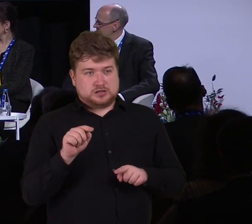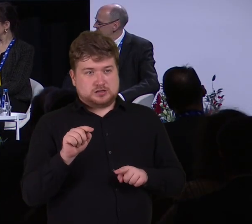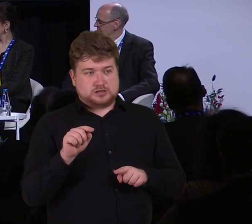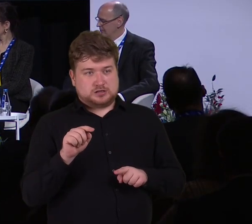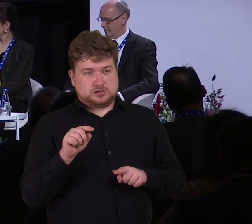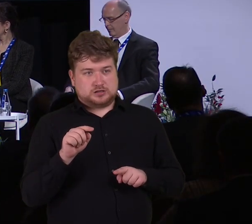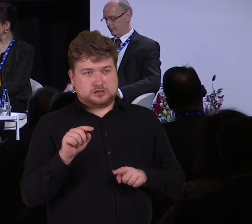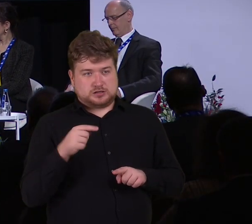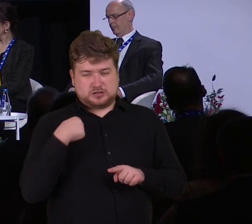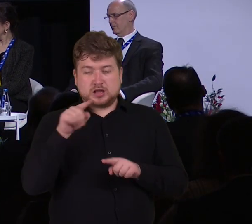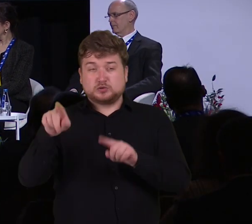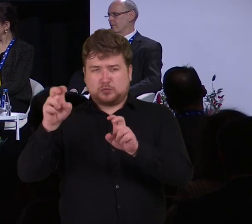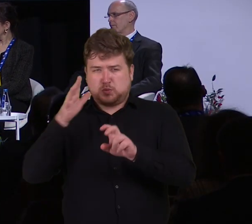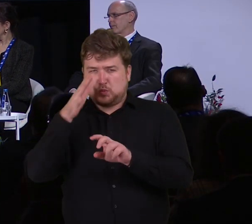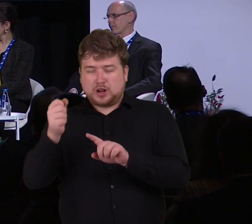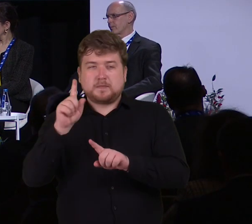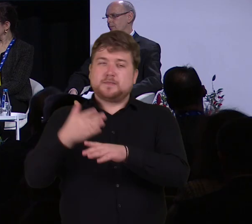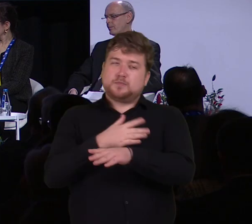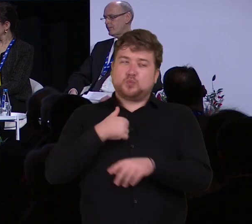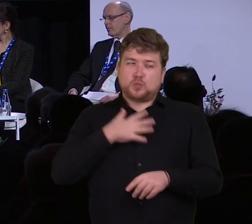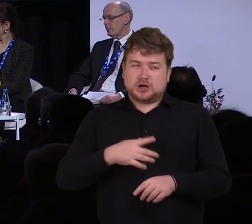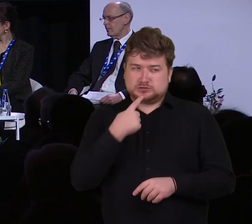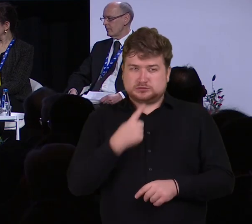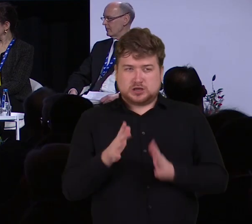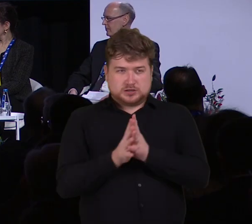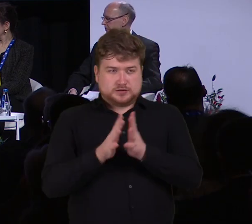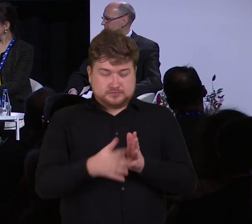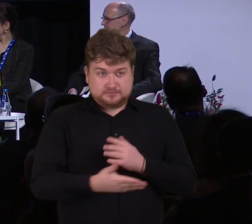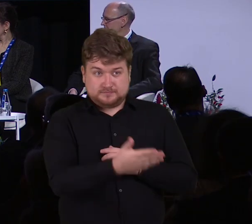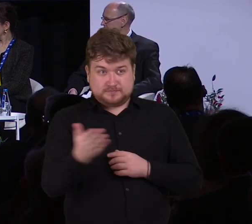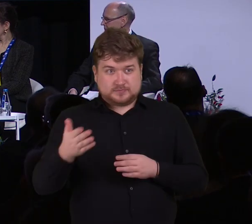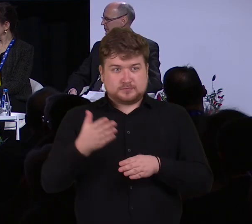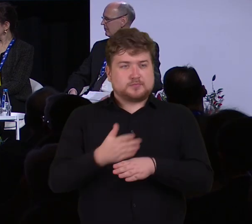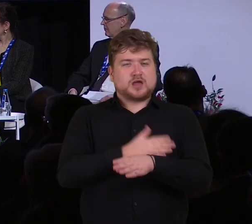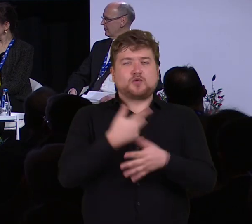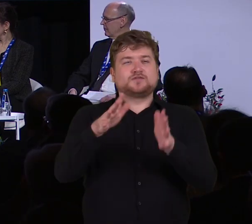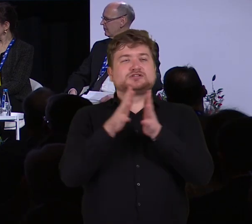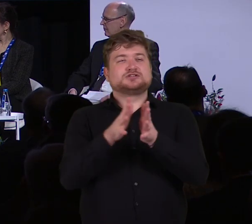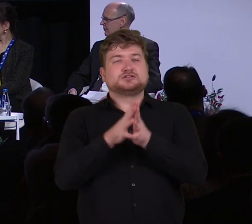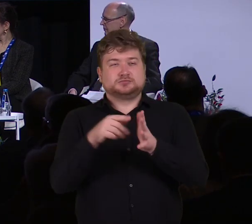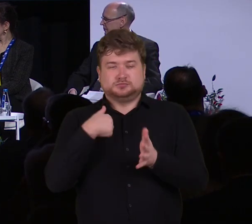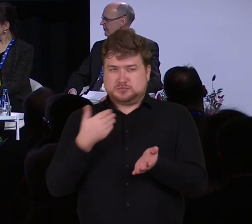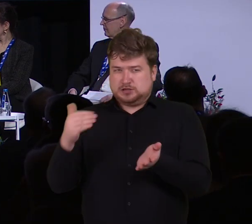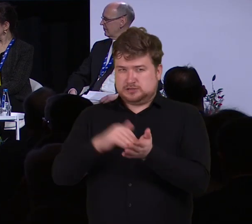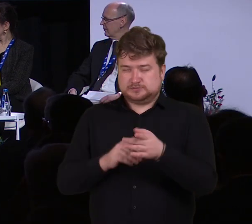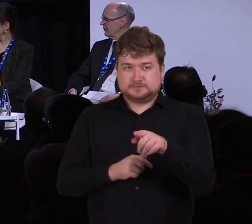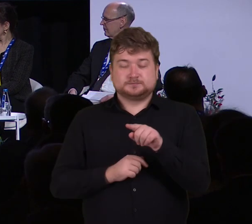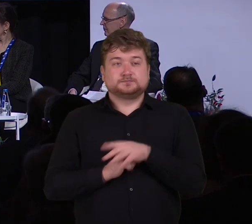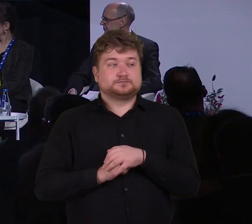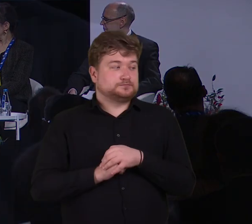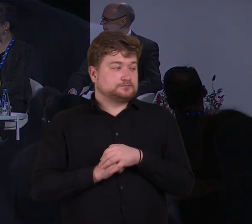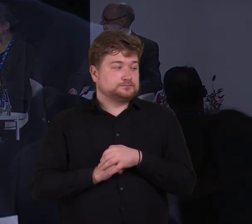link ITI with urban or sustainable urban development and CLLDs with